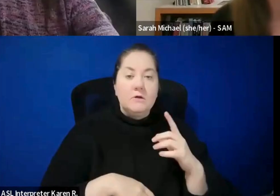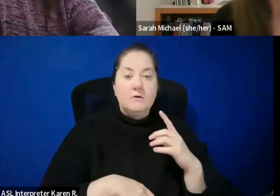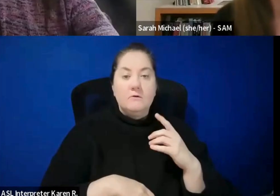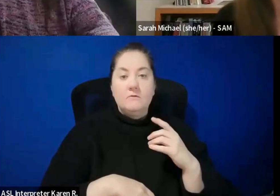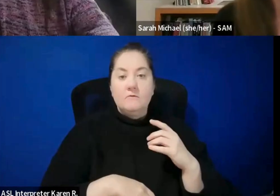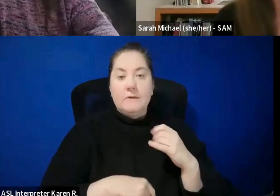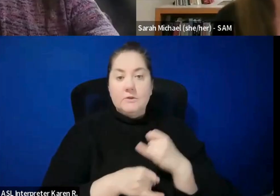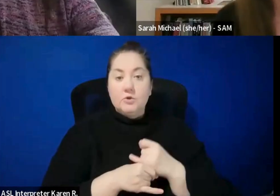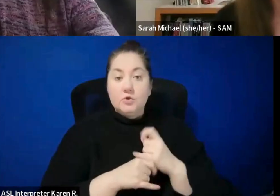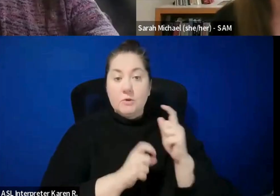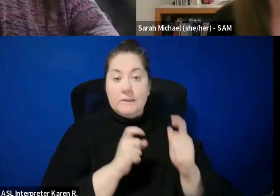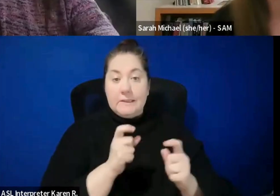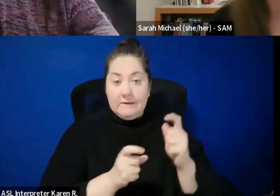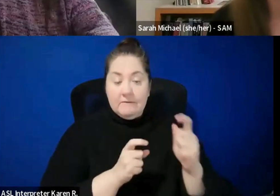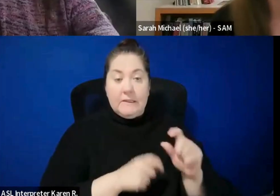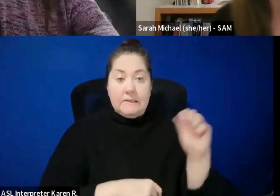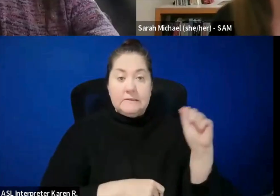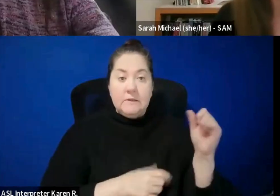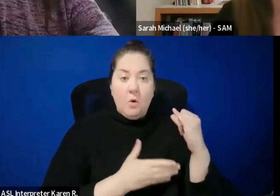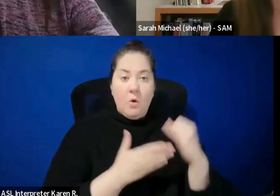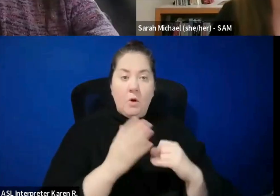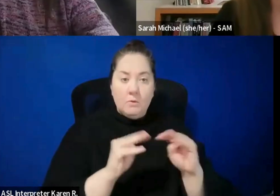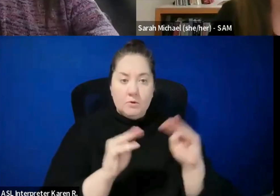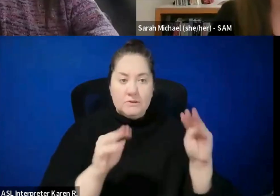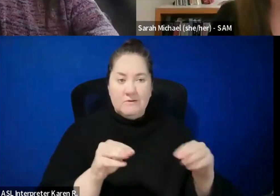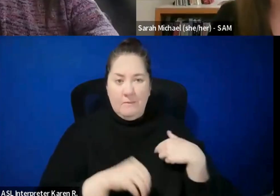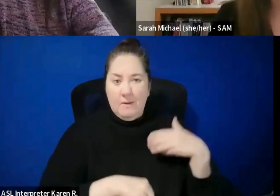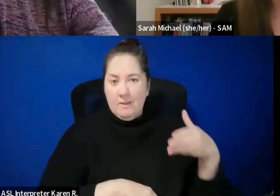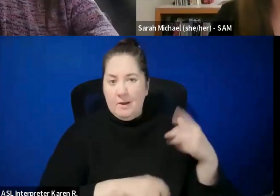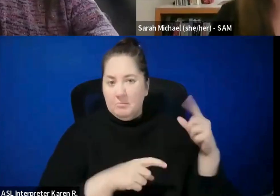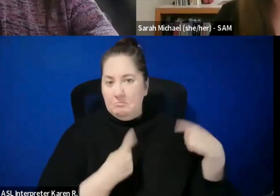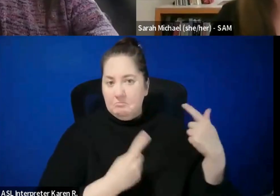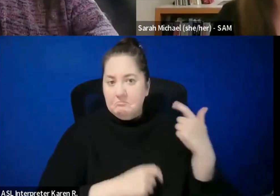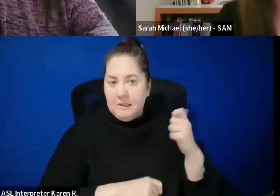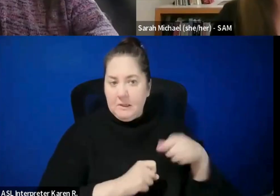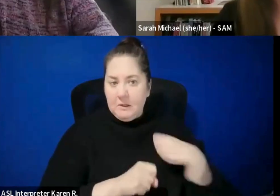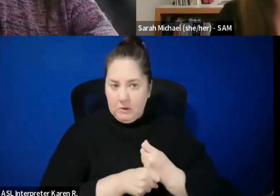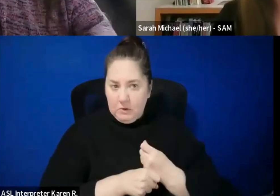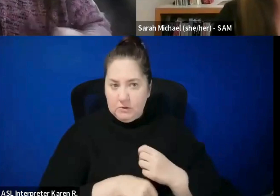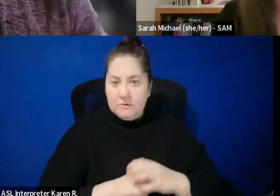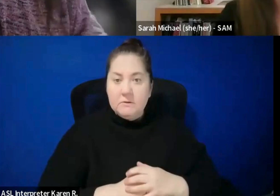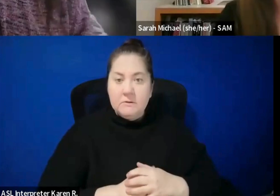at the Seattle Art Museum, where I've been for about 10 years now.